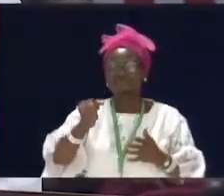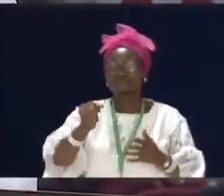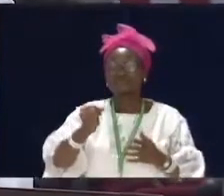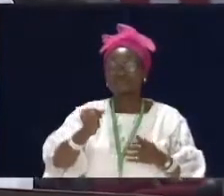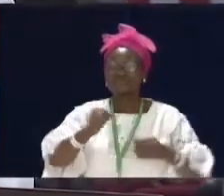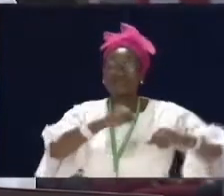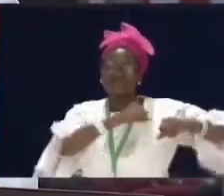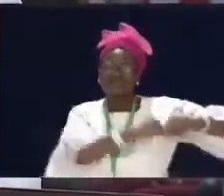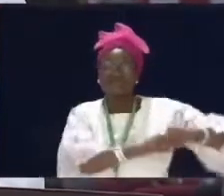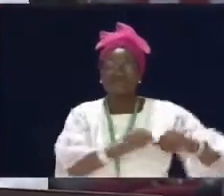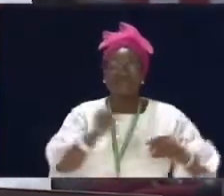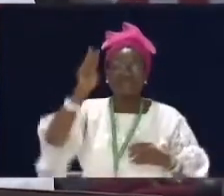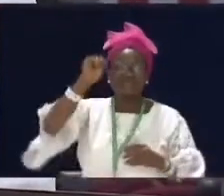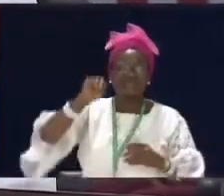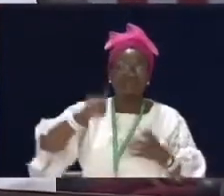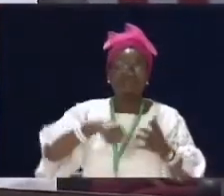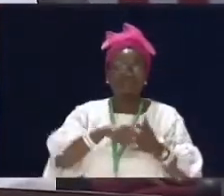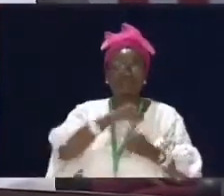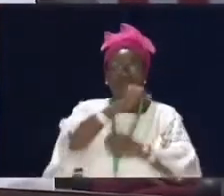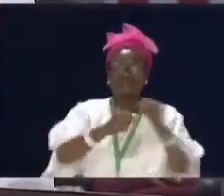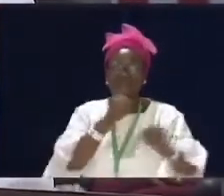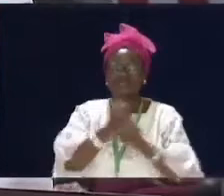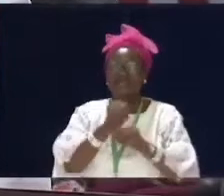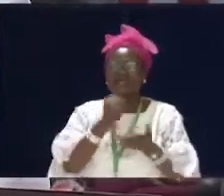Defend them this year.